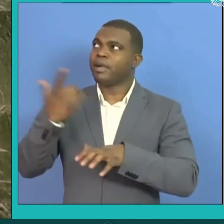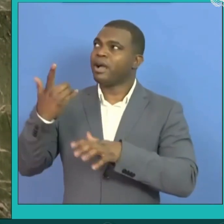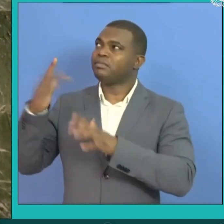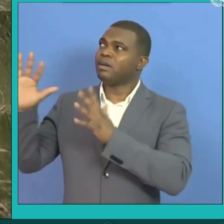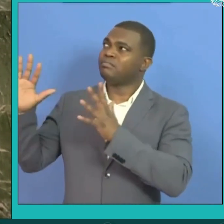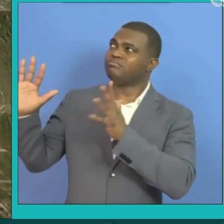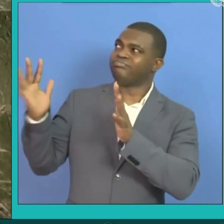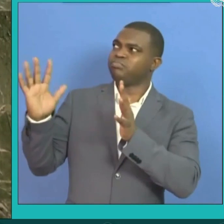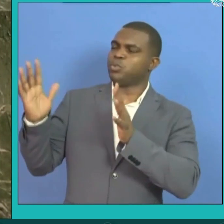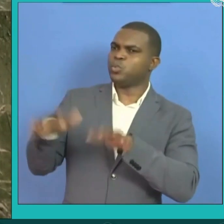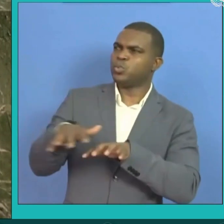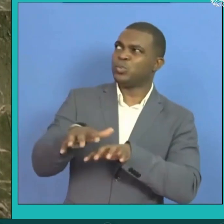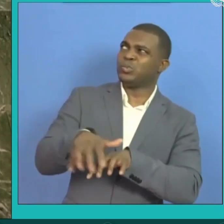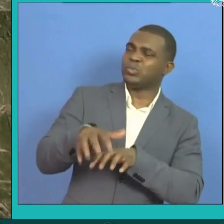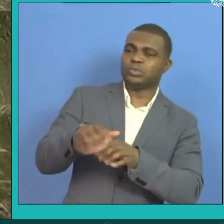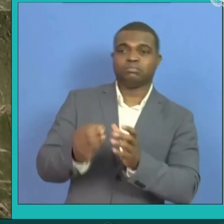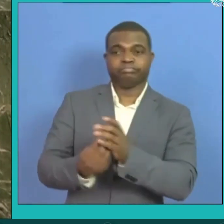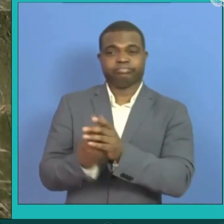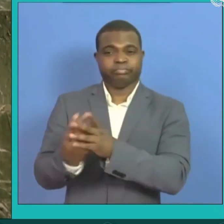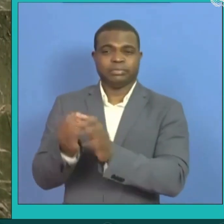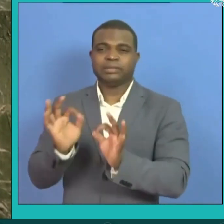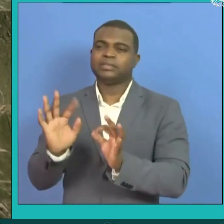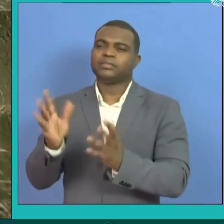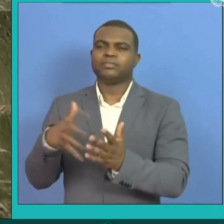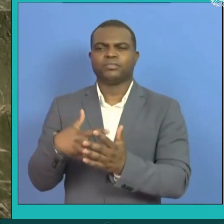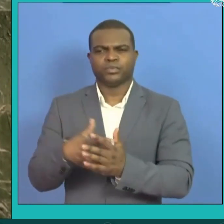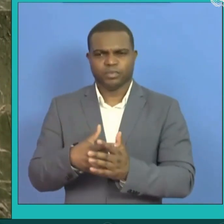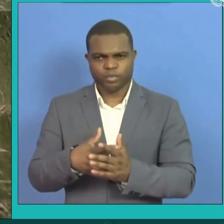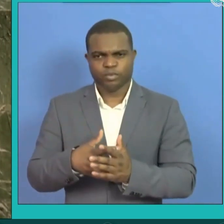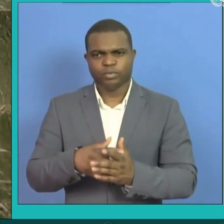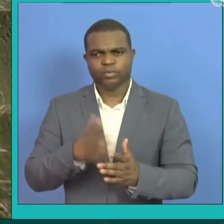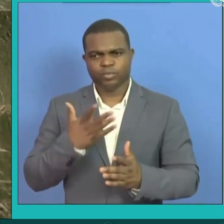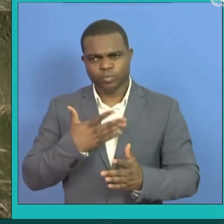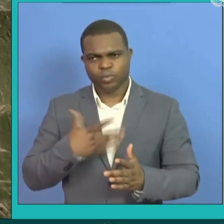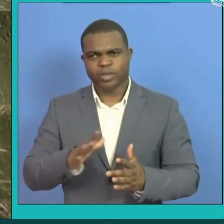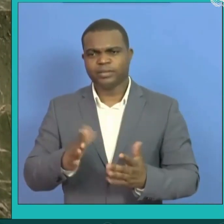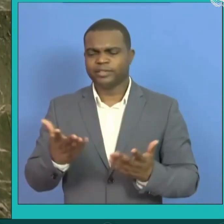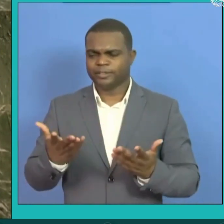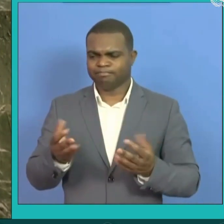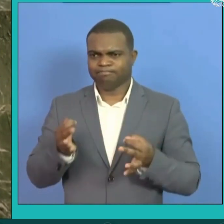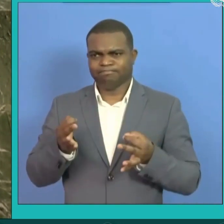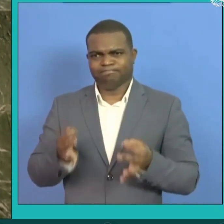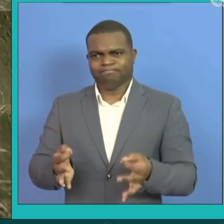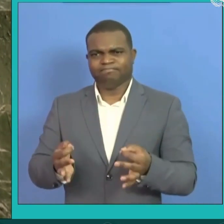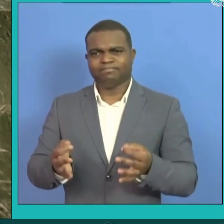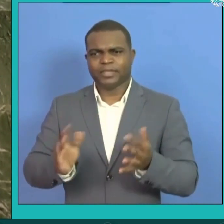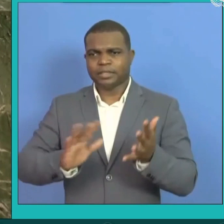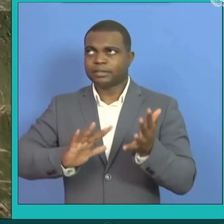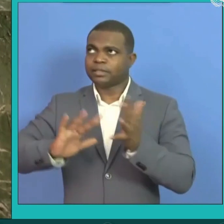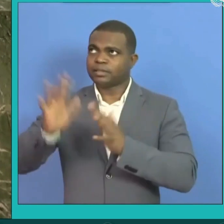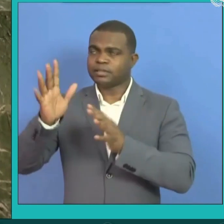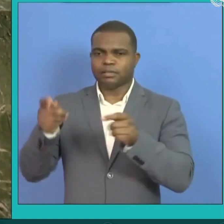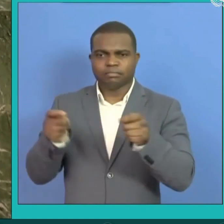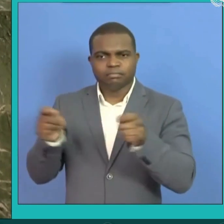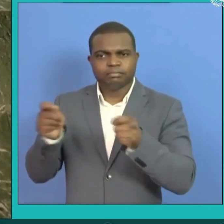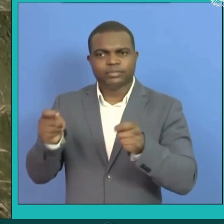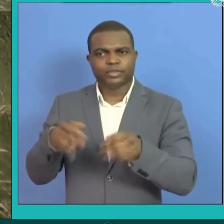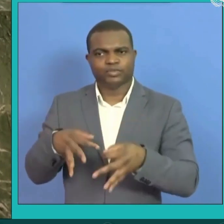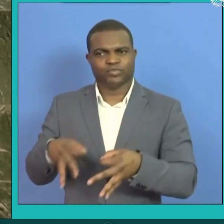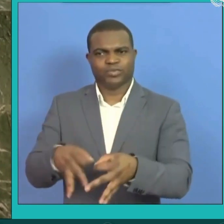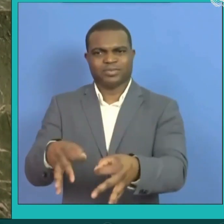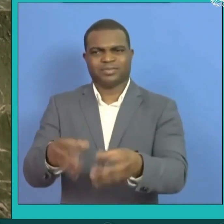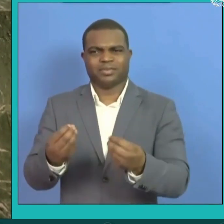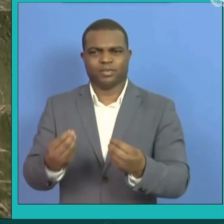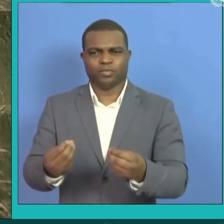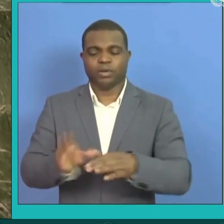of the Sendai Framework for Disaster Risk Reduction. Its overarching framework forms the basis for coordination